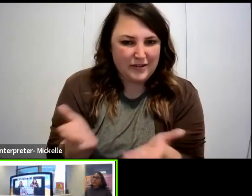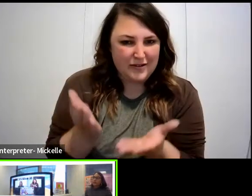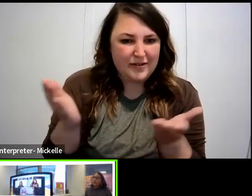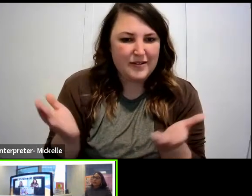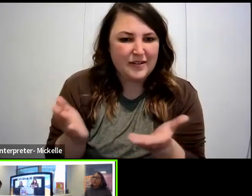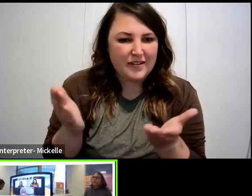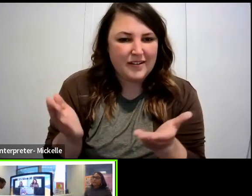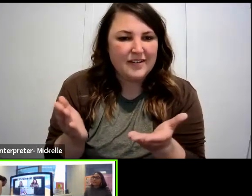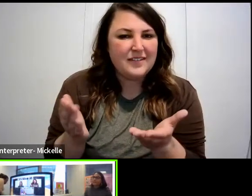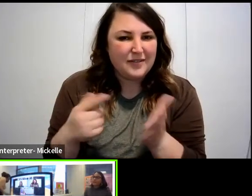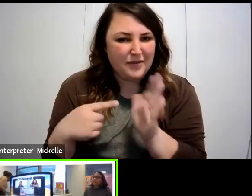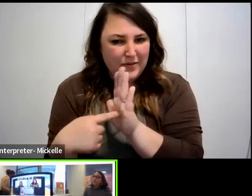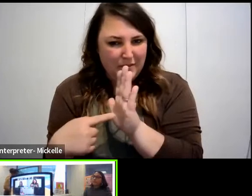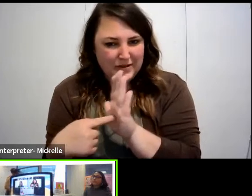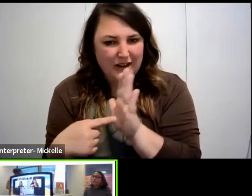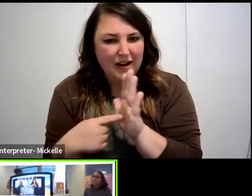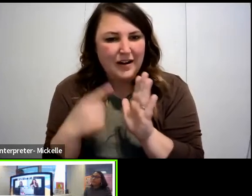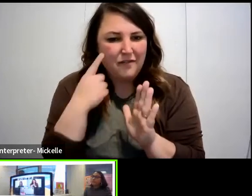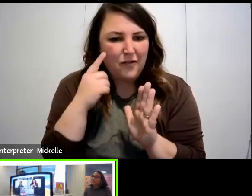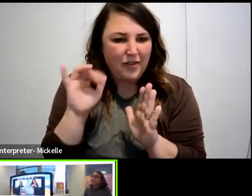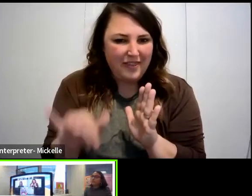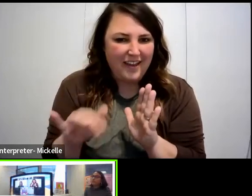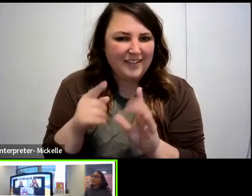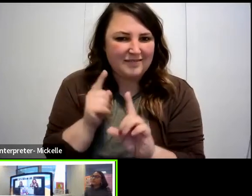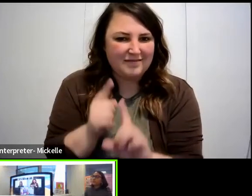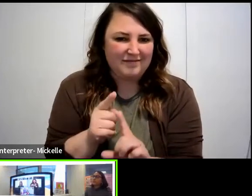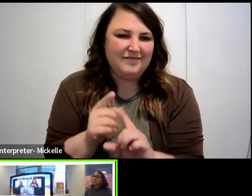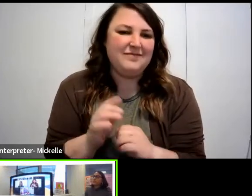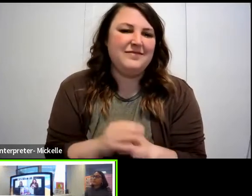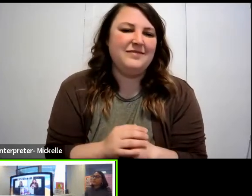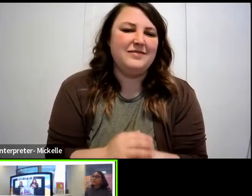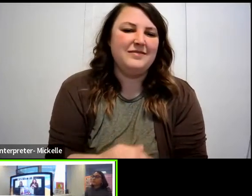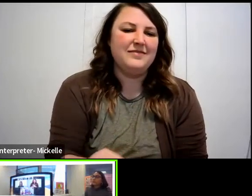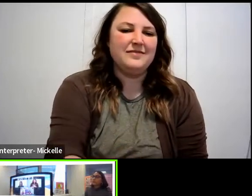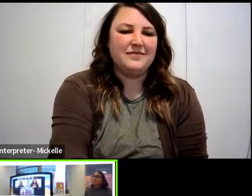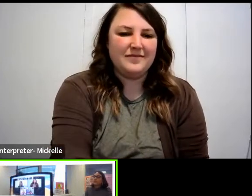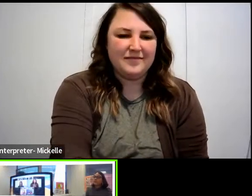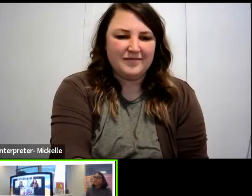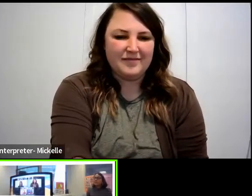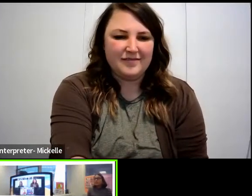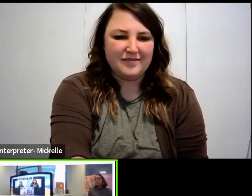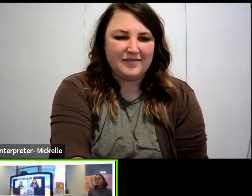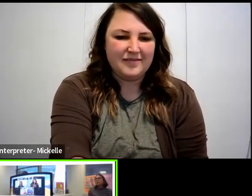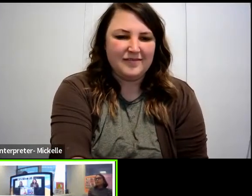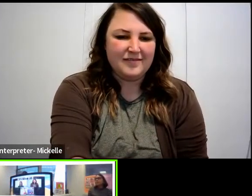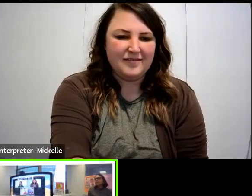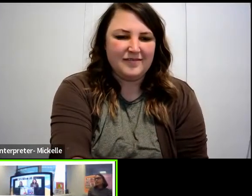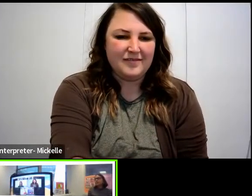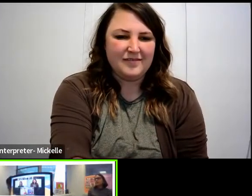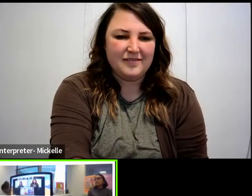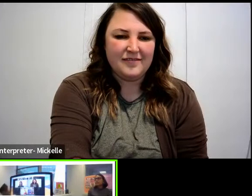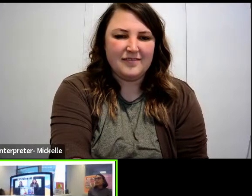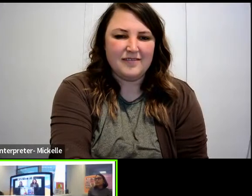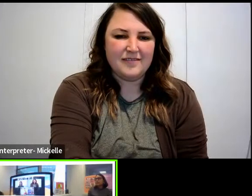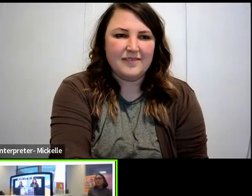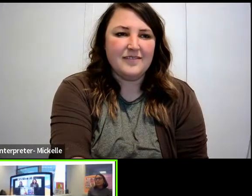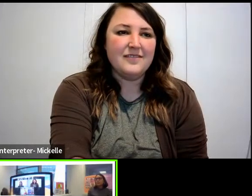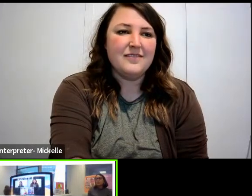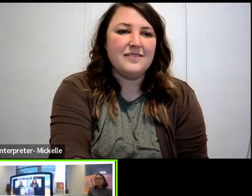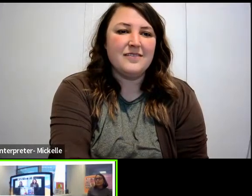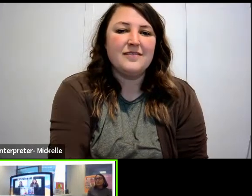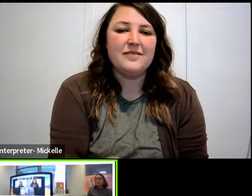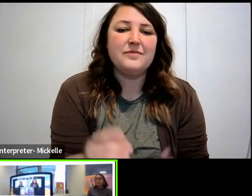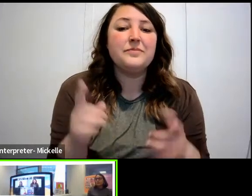Permanent Representative of the Permanent Mission of Austria to the UN in New York. And I also would like